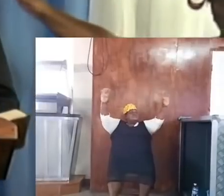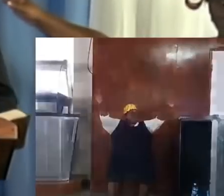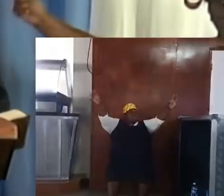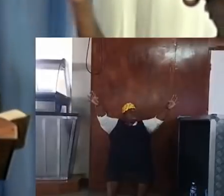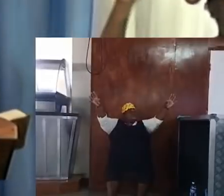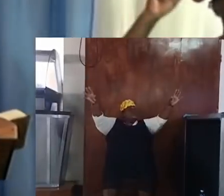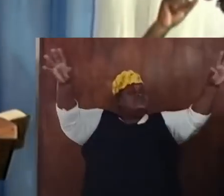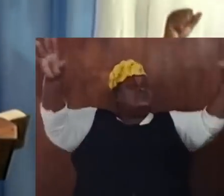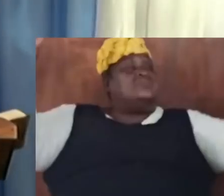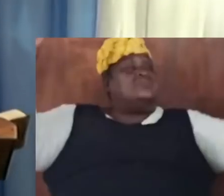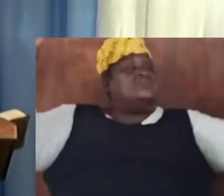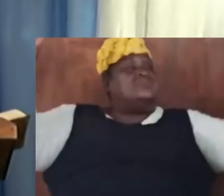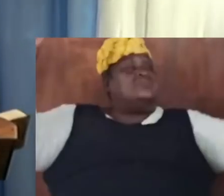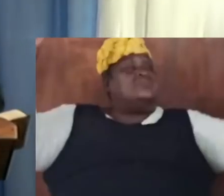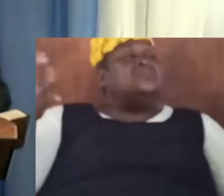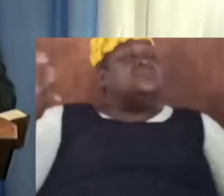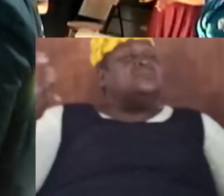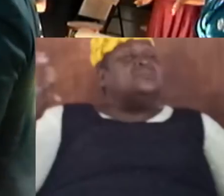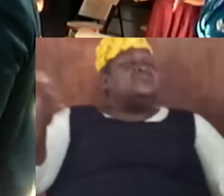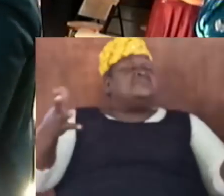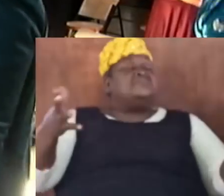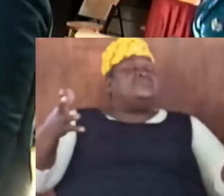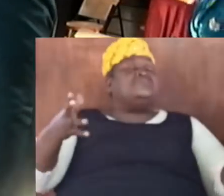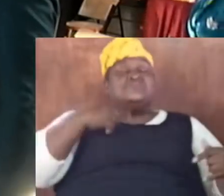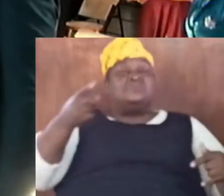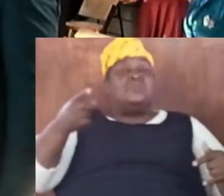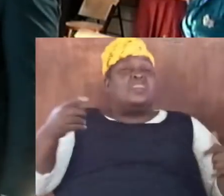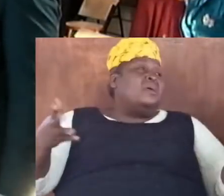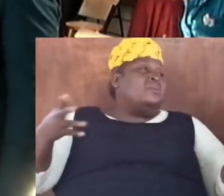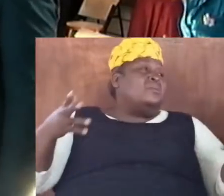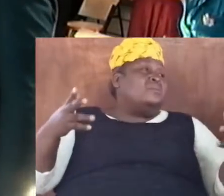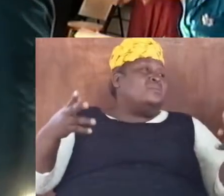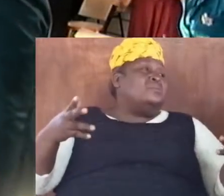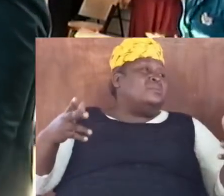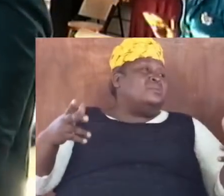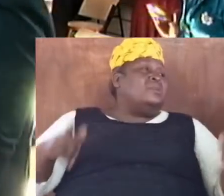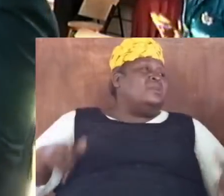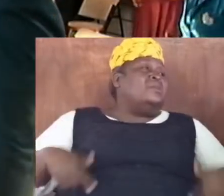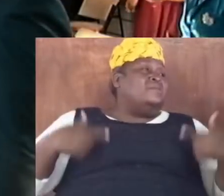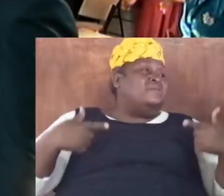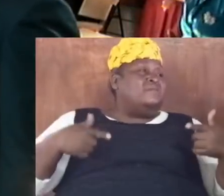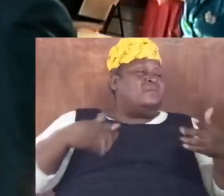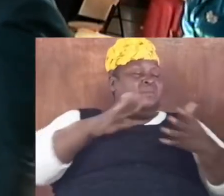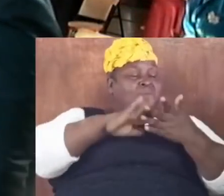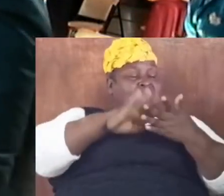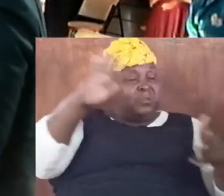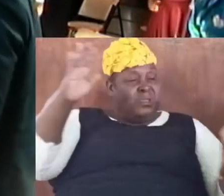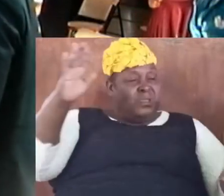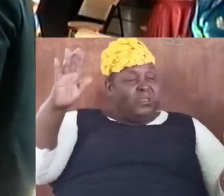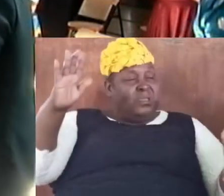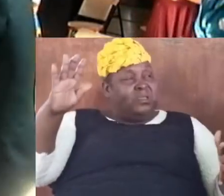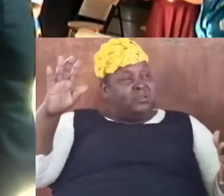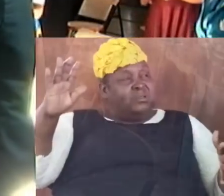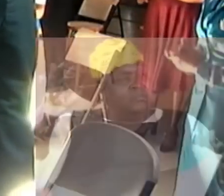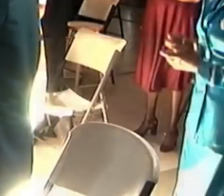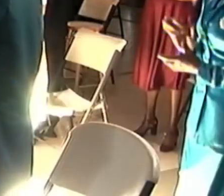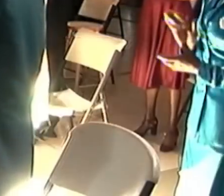What a great healer. What a great deliverer. Glory.